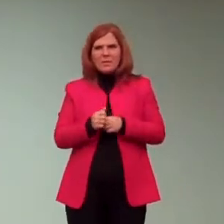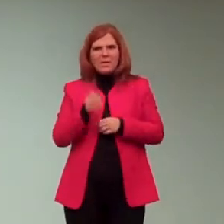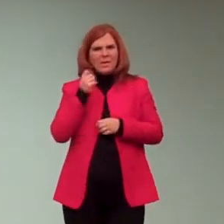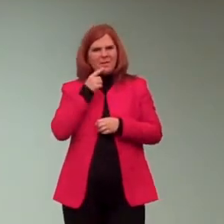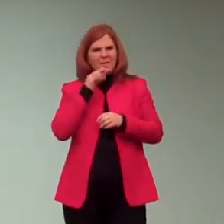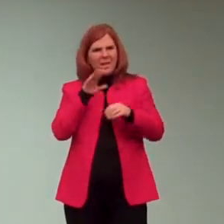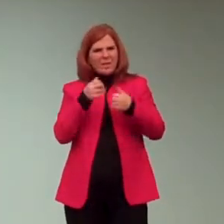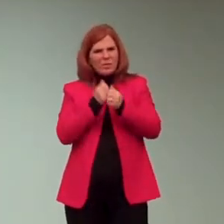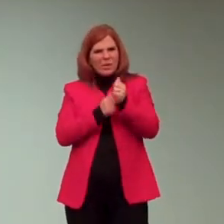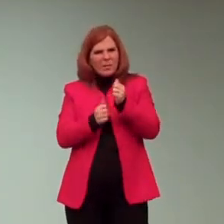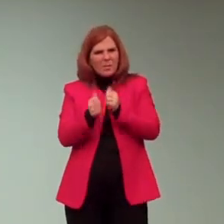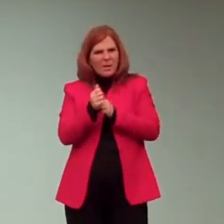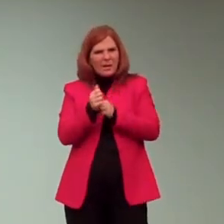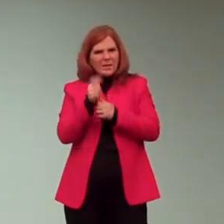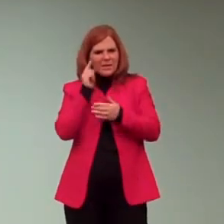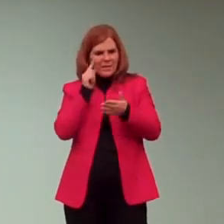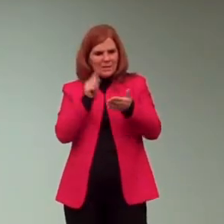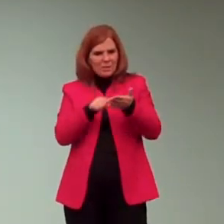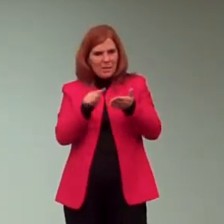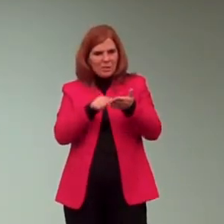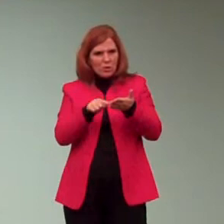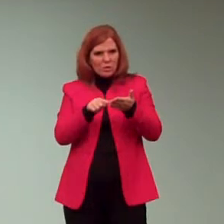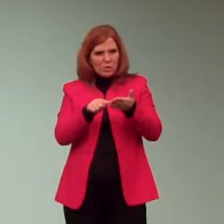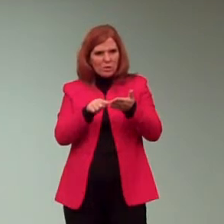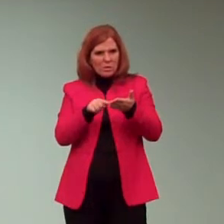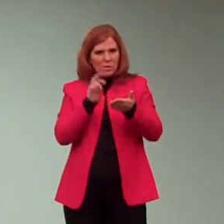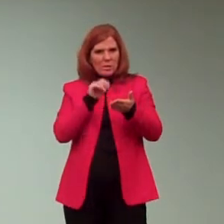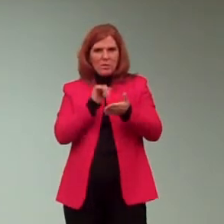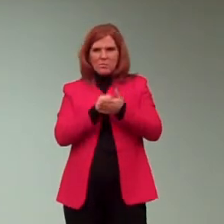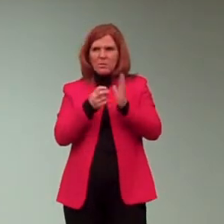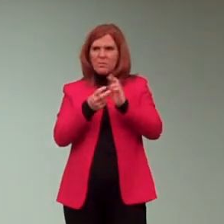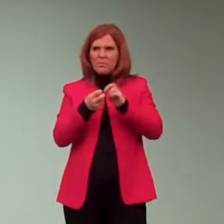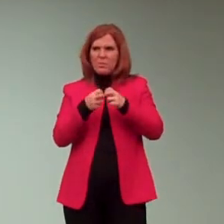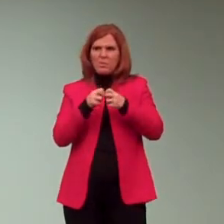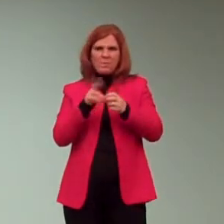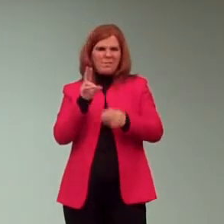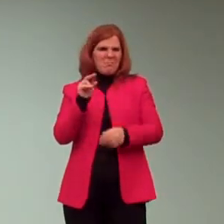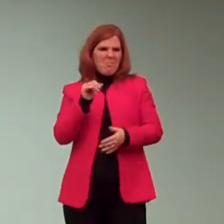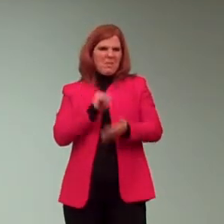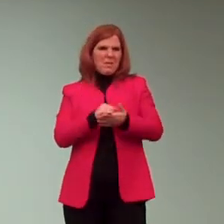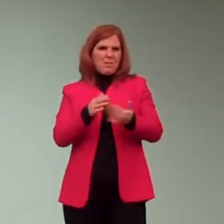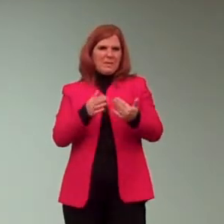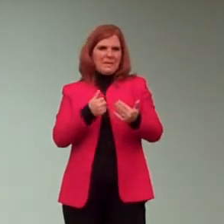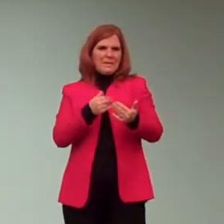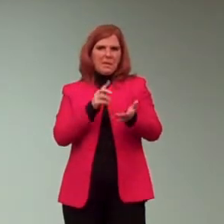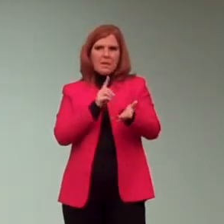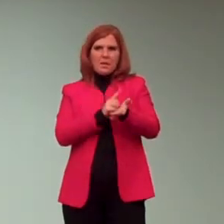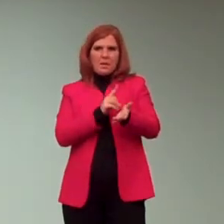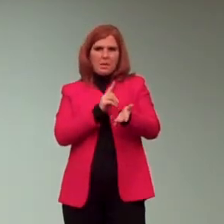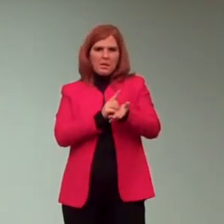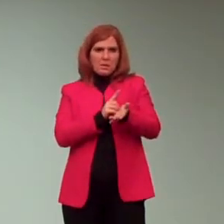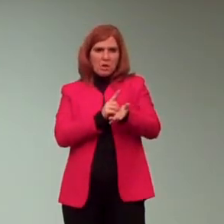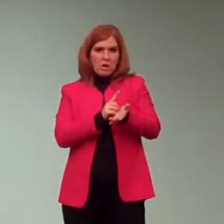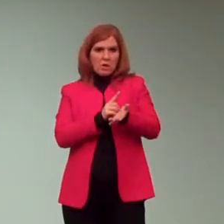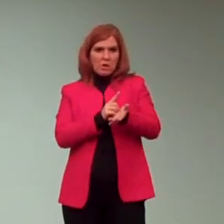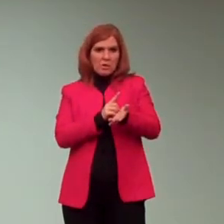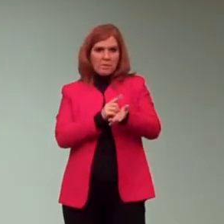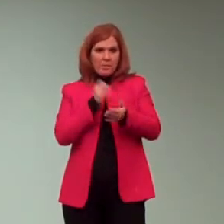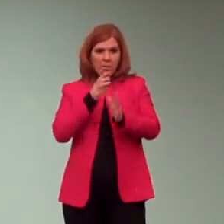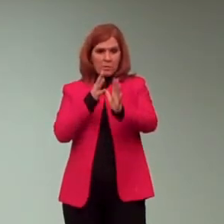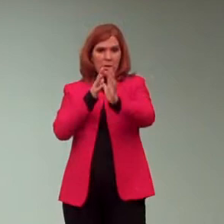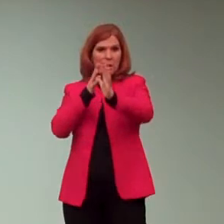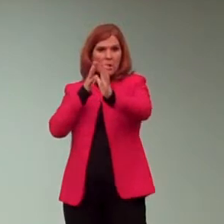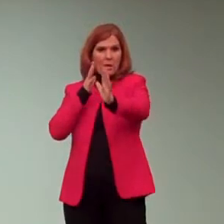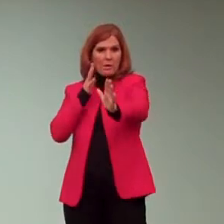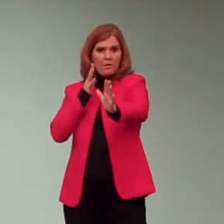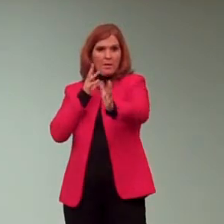get past the inspectors? Was that a problem? He said, oh no. He said, that was easy. He said, I was in the line and the